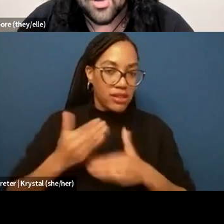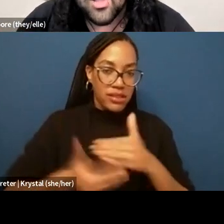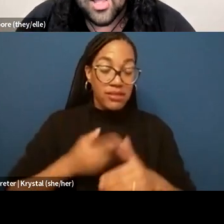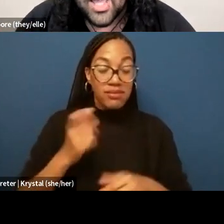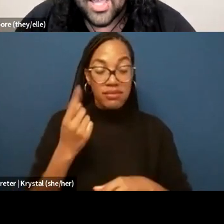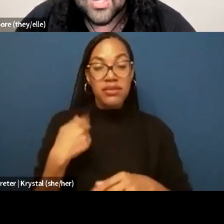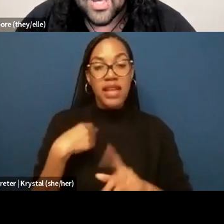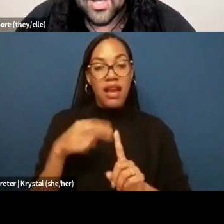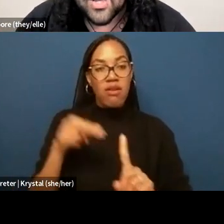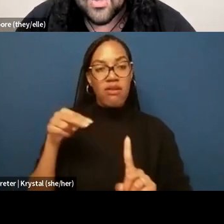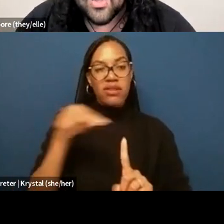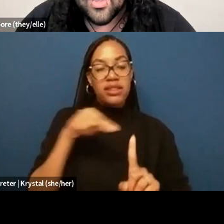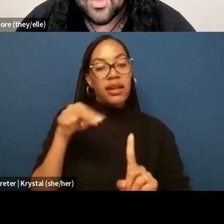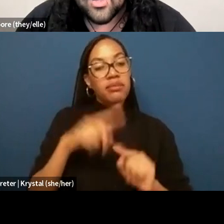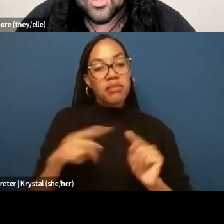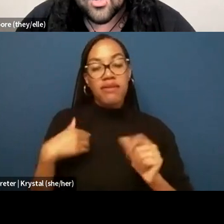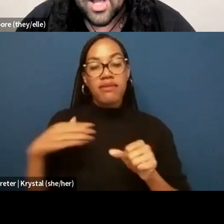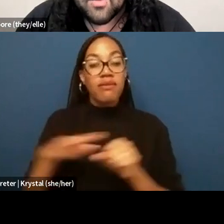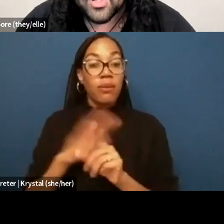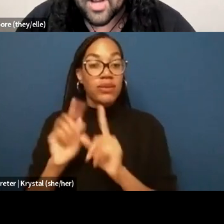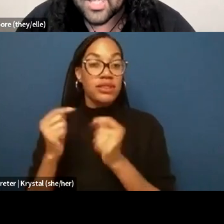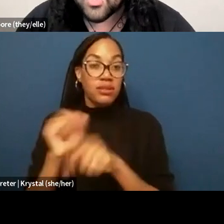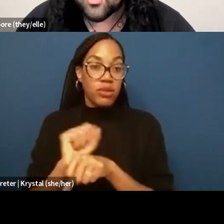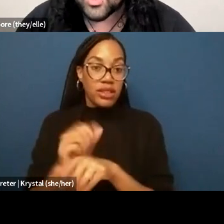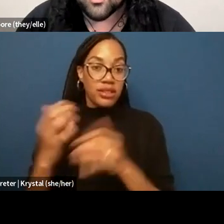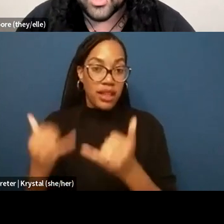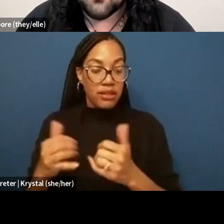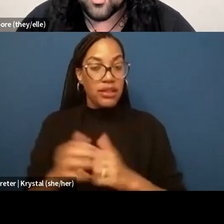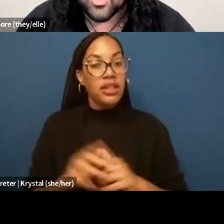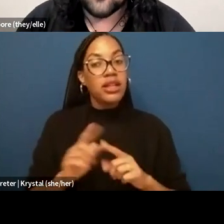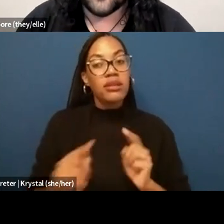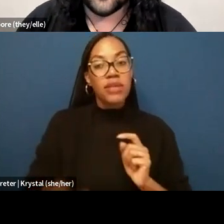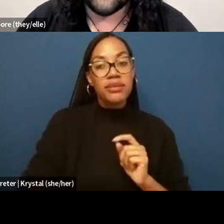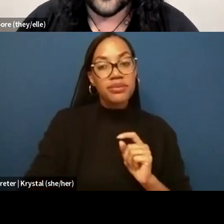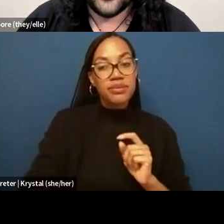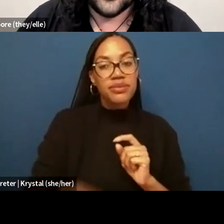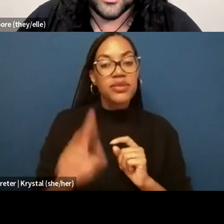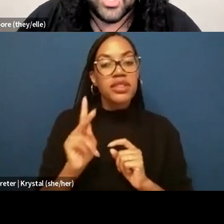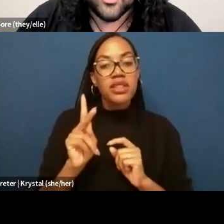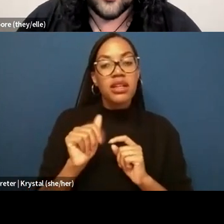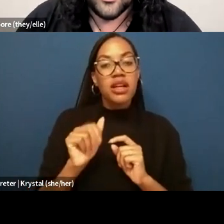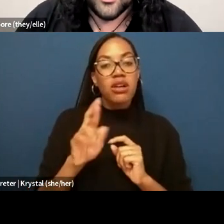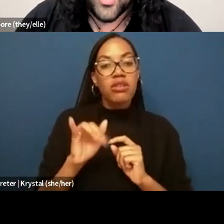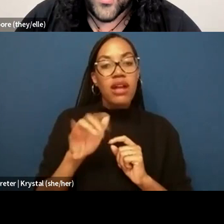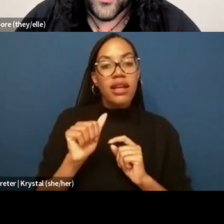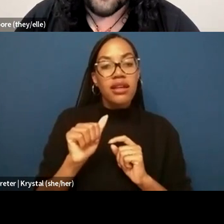on that now. It's Karaya Peer Respite was really born from the